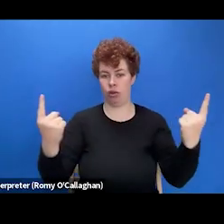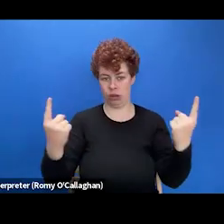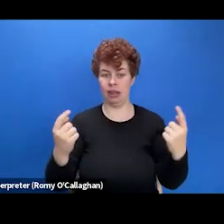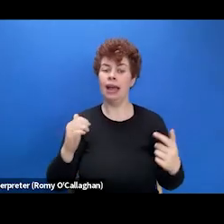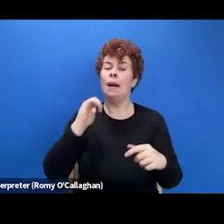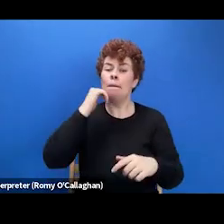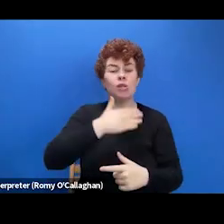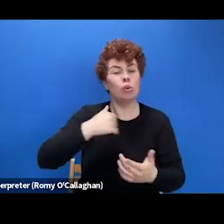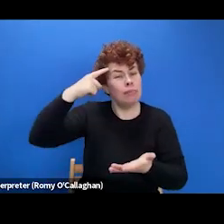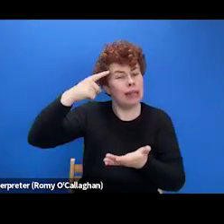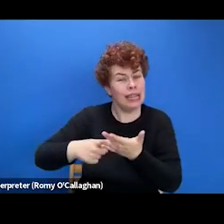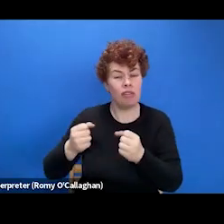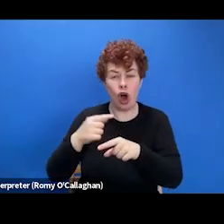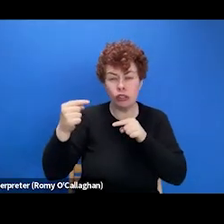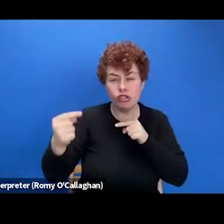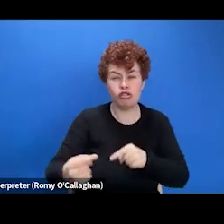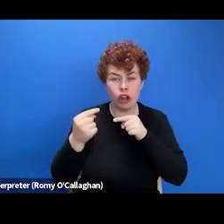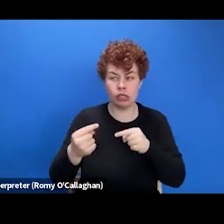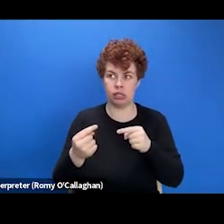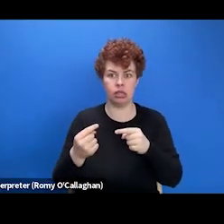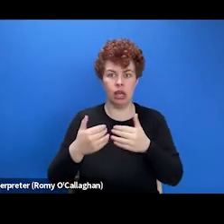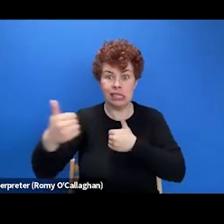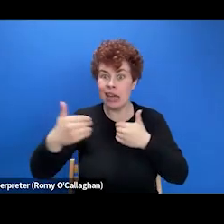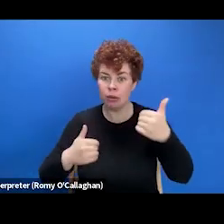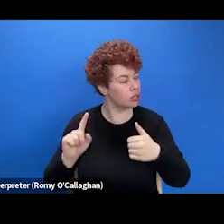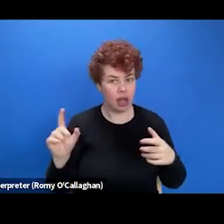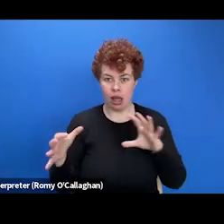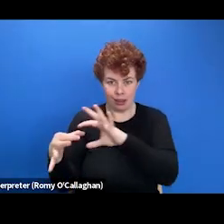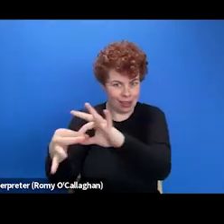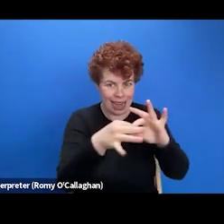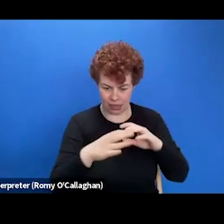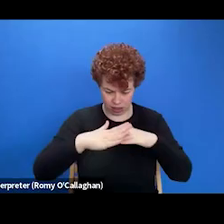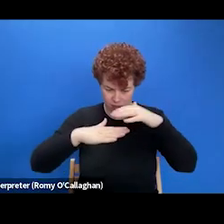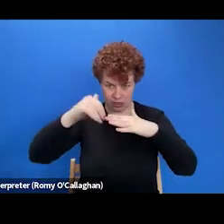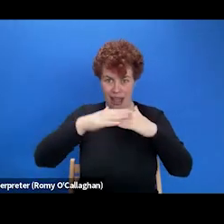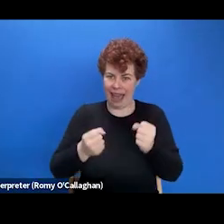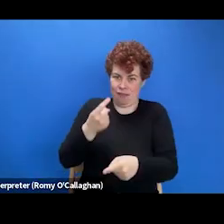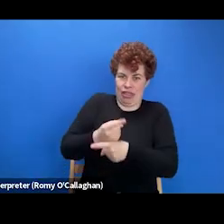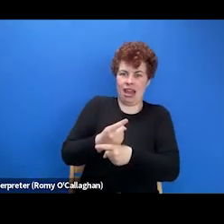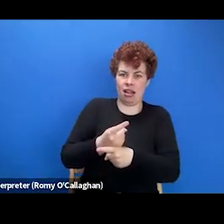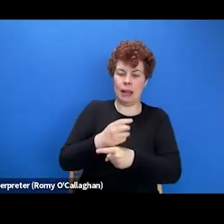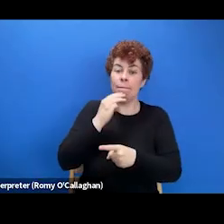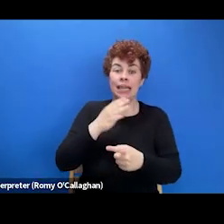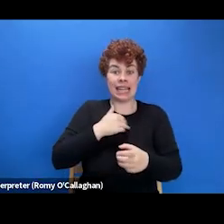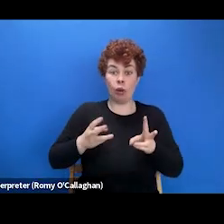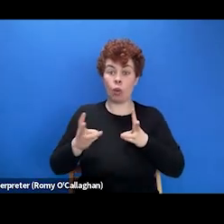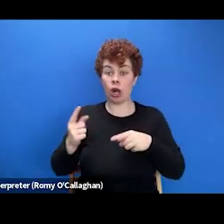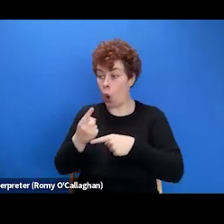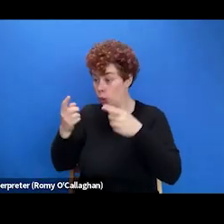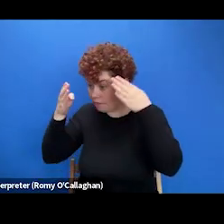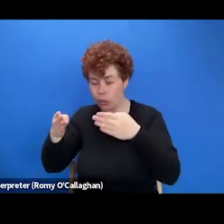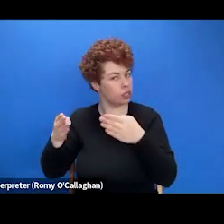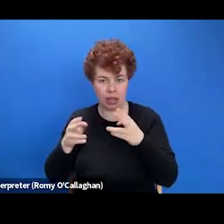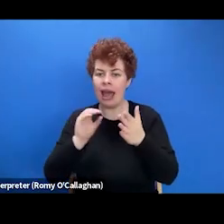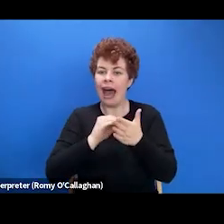because we believe that all these struggles are interconnected, and that's the answer, and the work that we need to do needs to be in